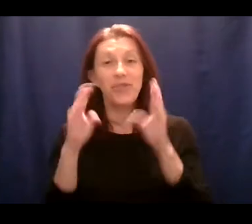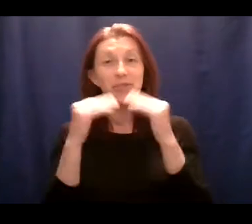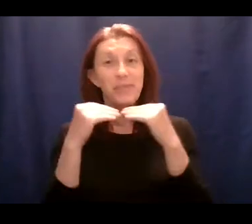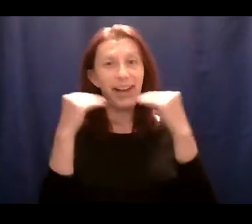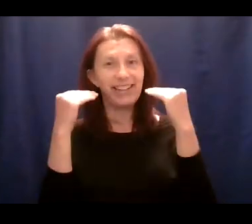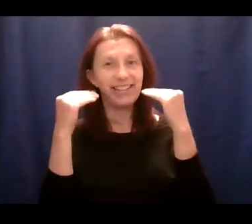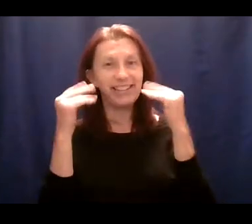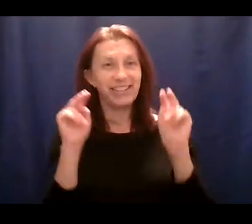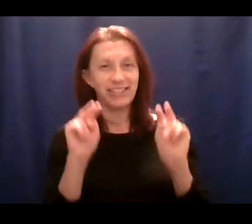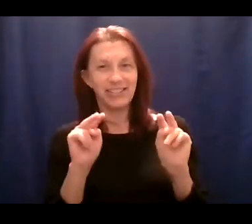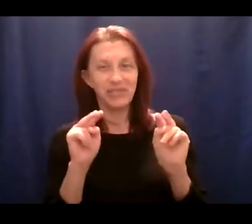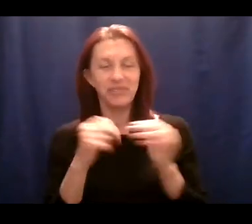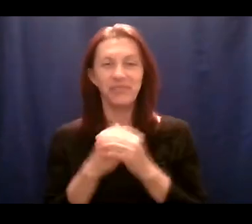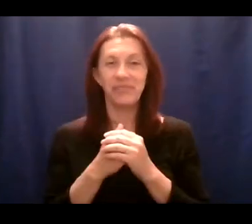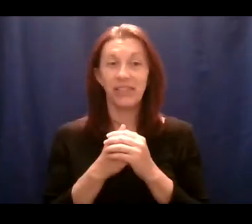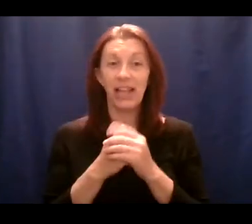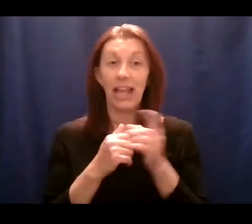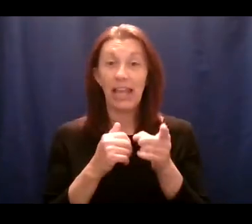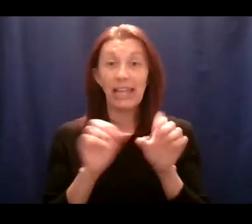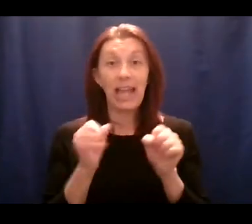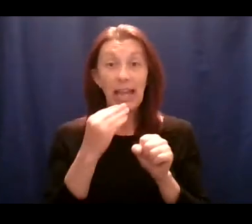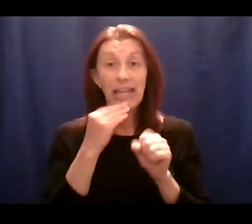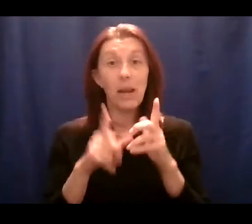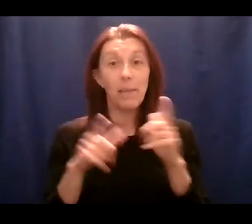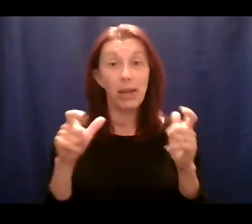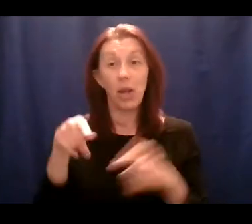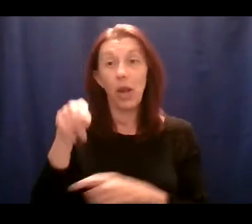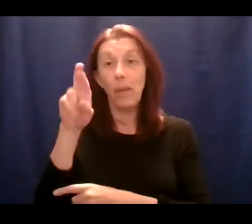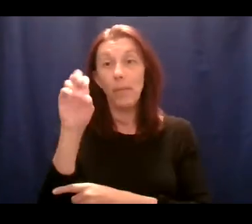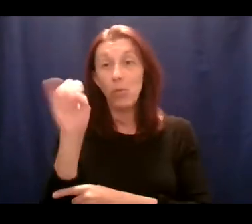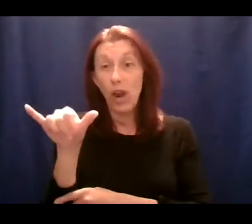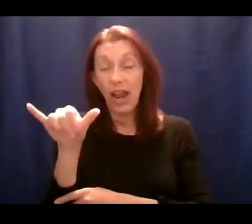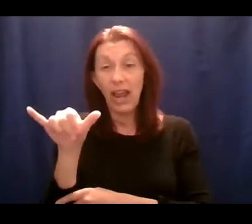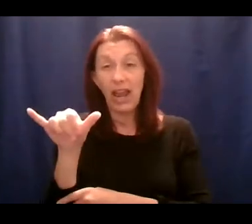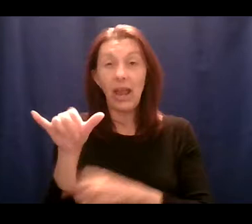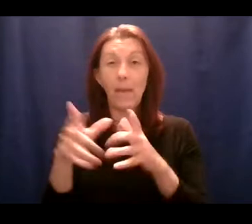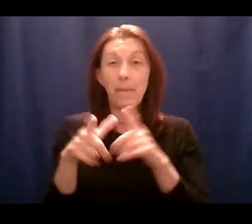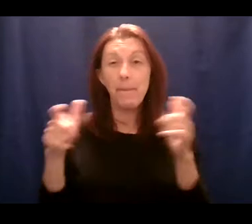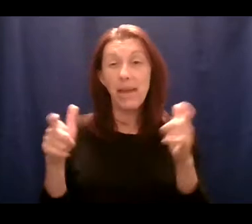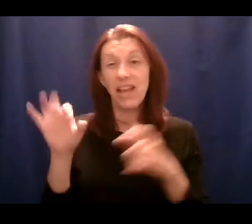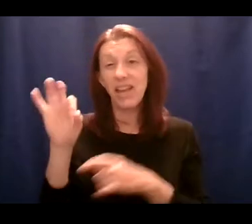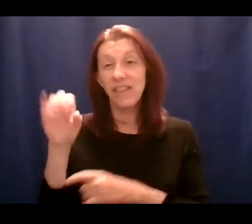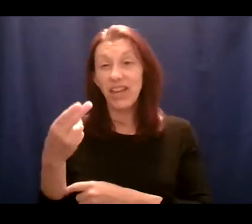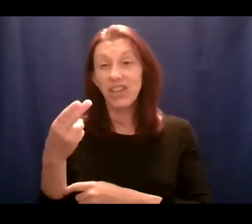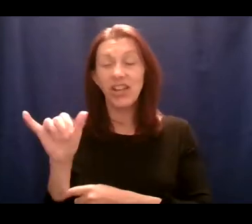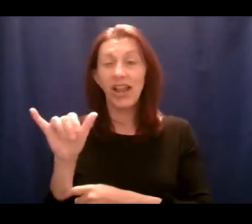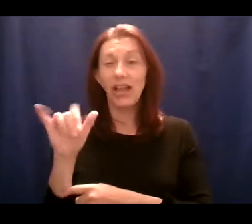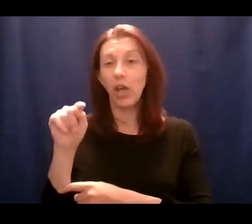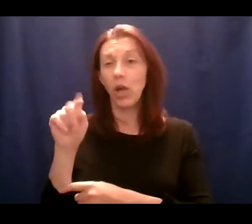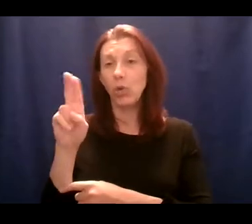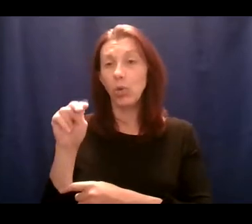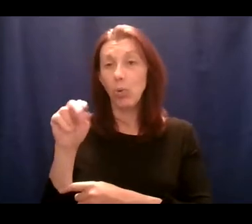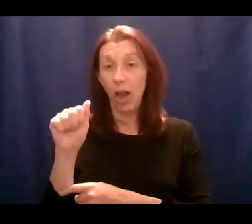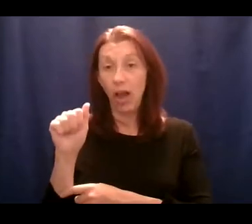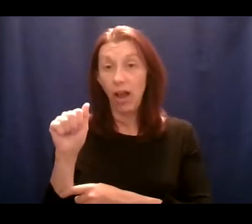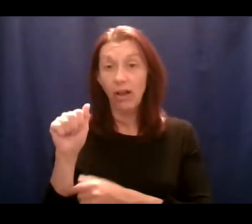shark is able to eat bigger prey. They can eat bigger fish like tuna. Tuna can get thousands of pounds. They